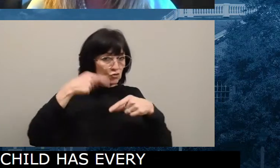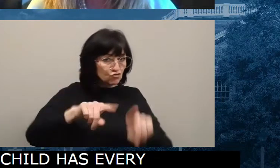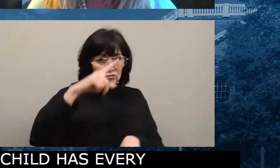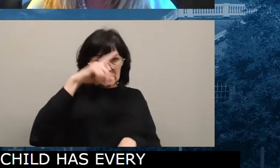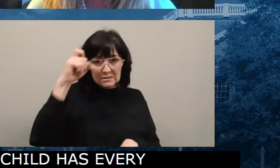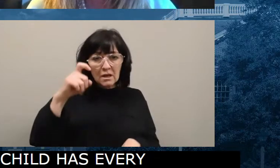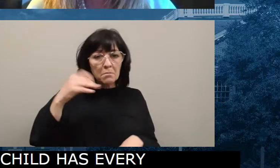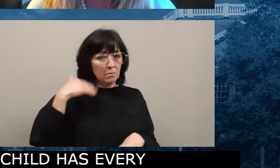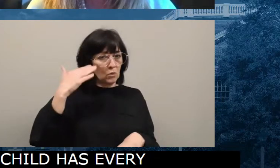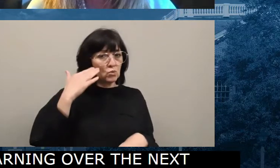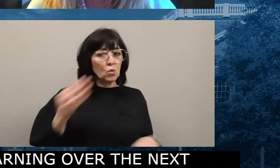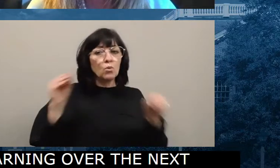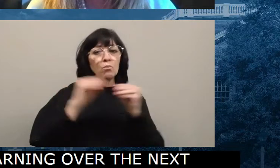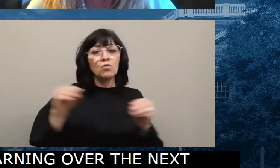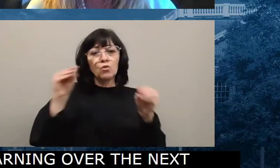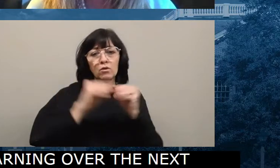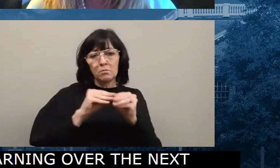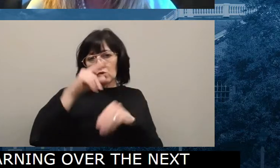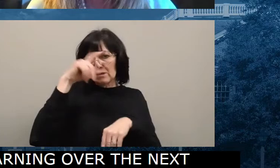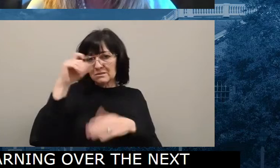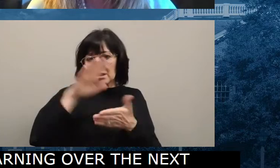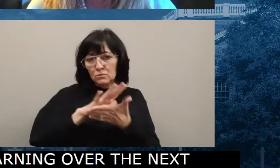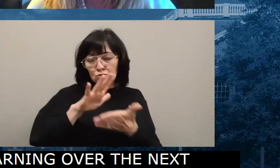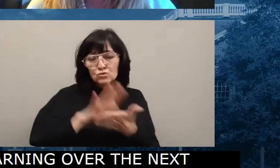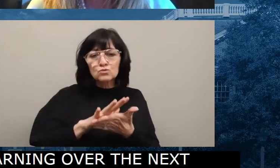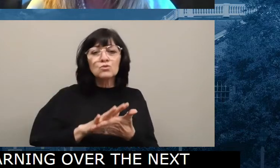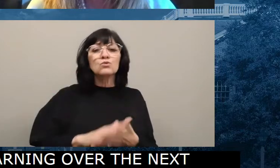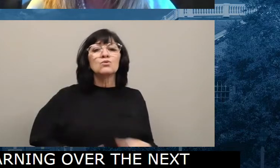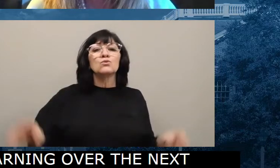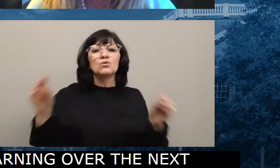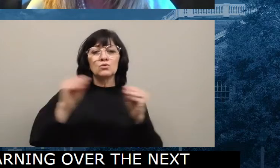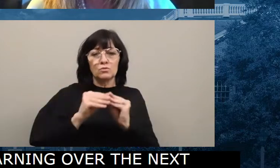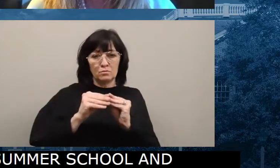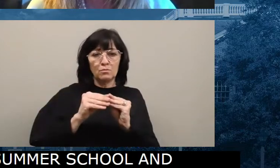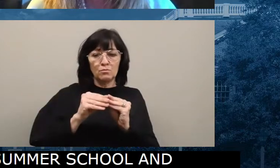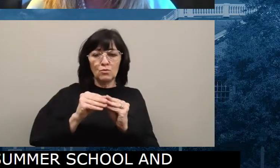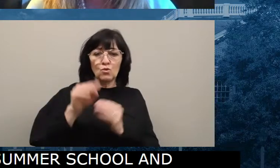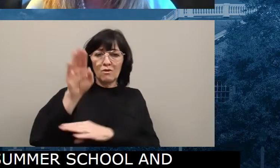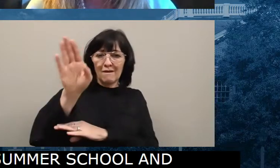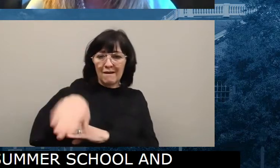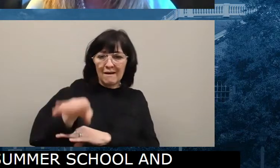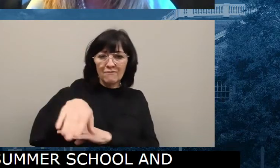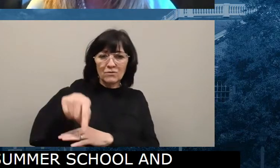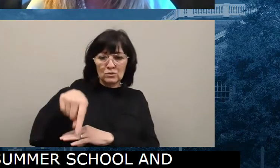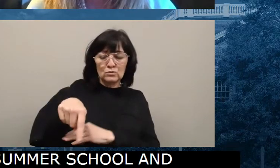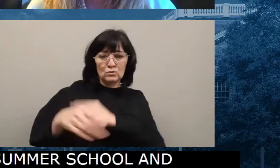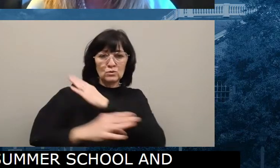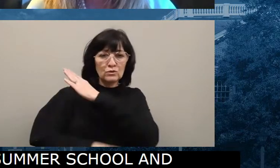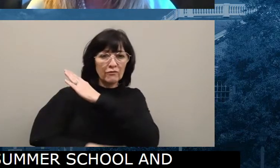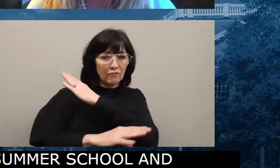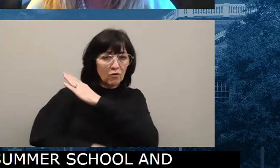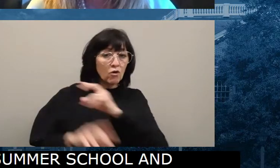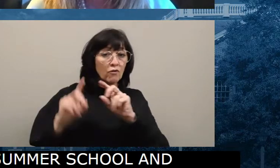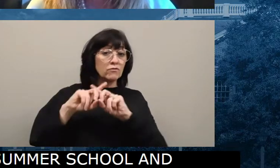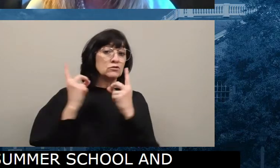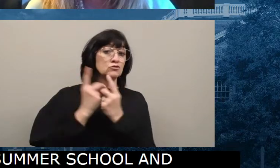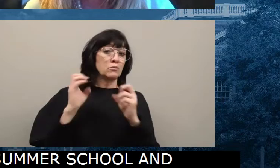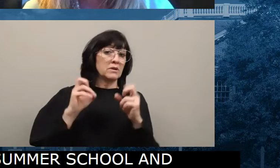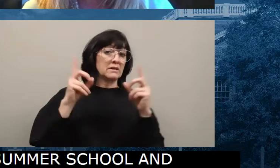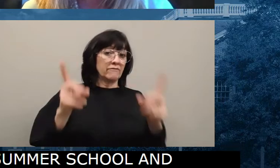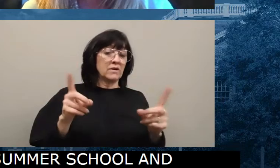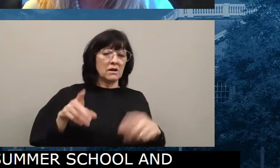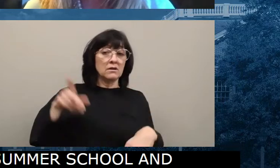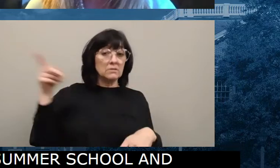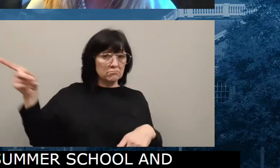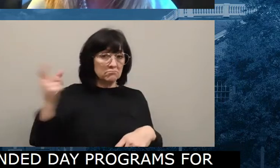summer programming, and into extended day programs full next year. Department of Education has come out with what I think is a